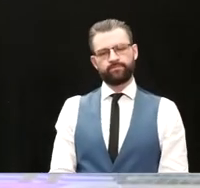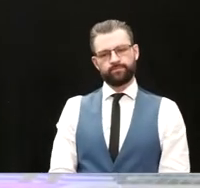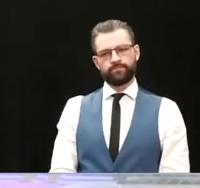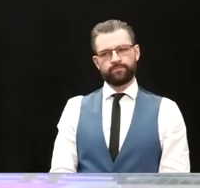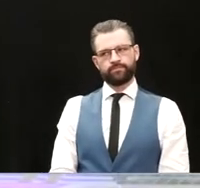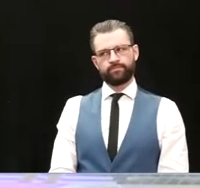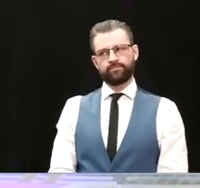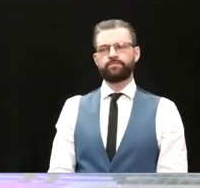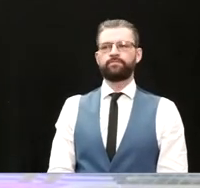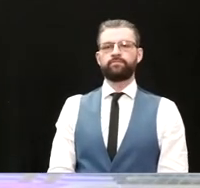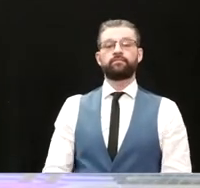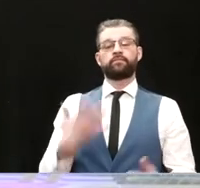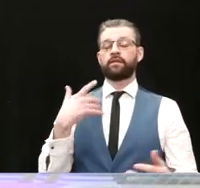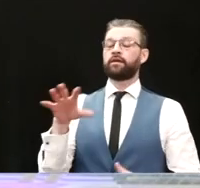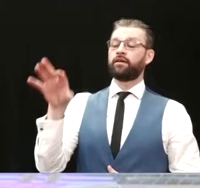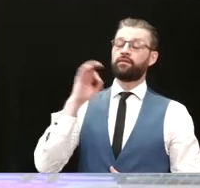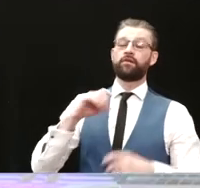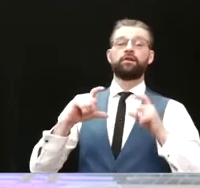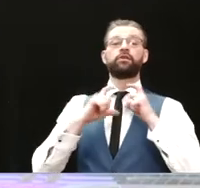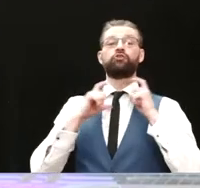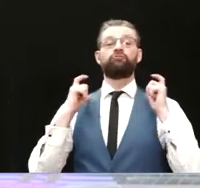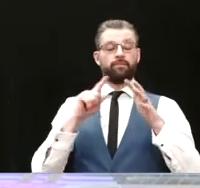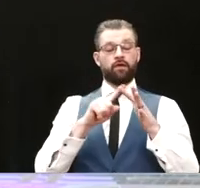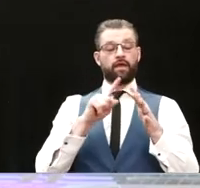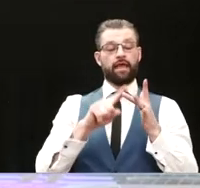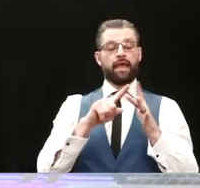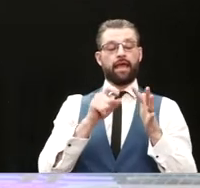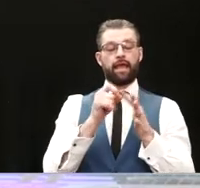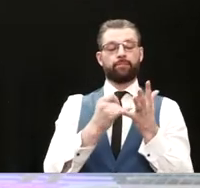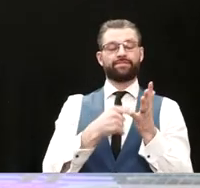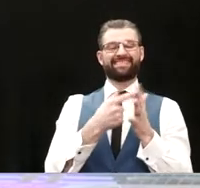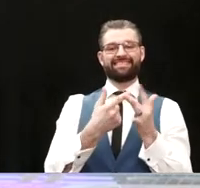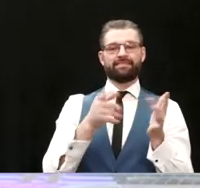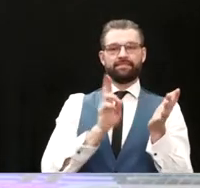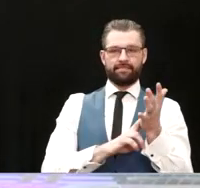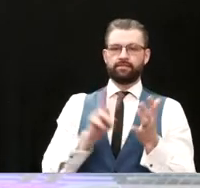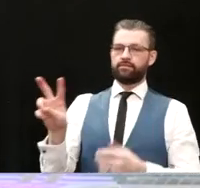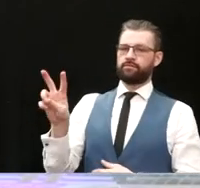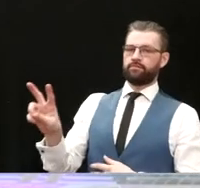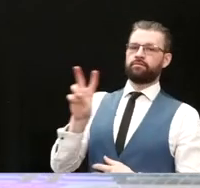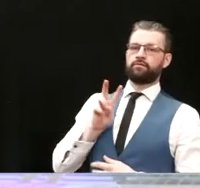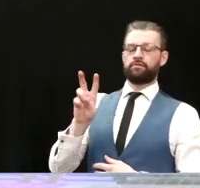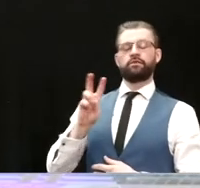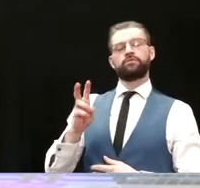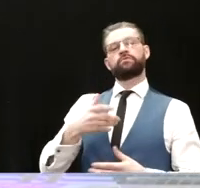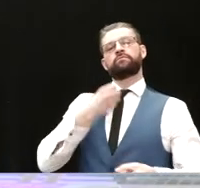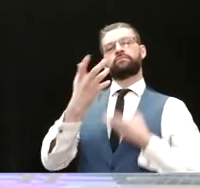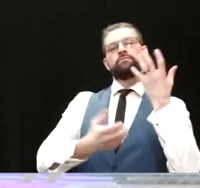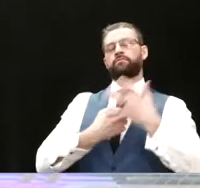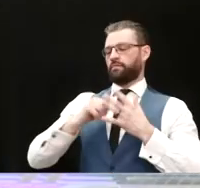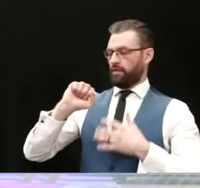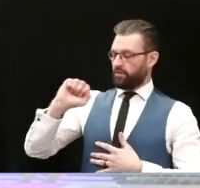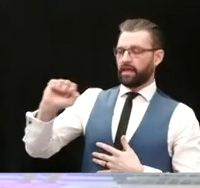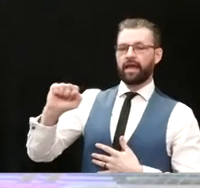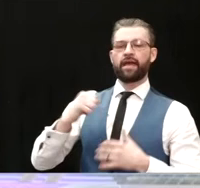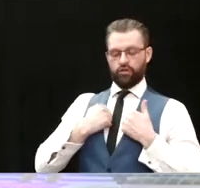I would now like to invite Rabbi Epstein and Rabetzin Epstein to give their reflections,